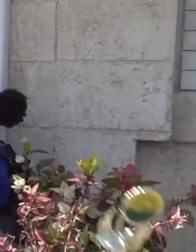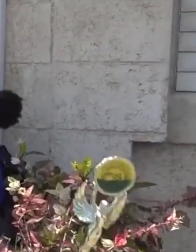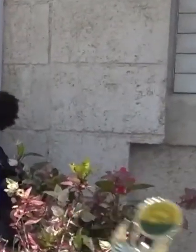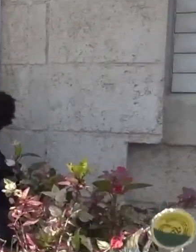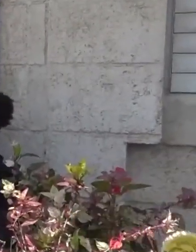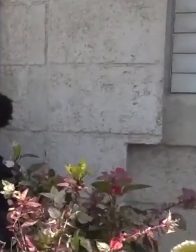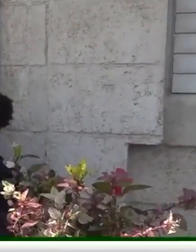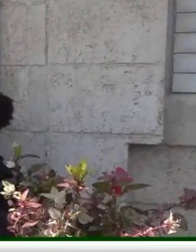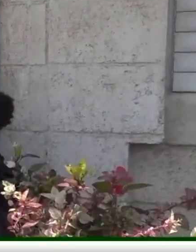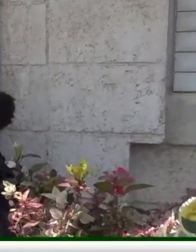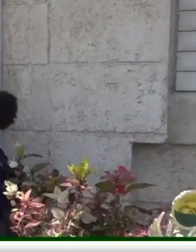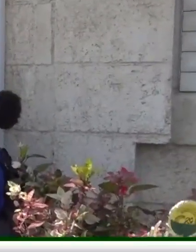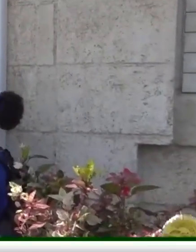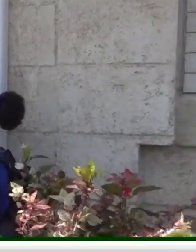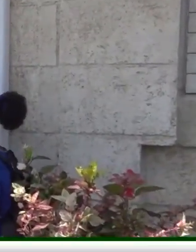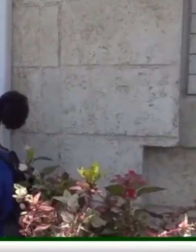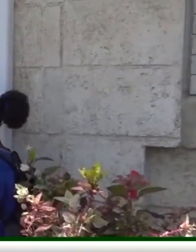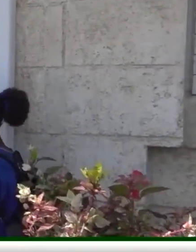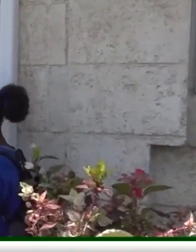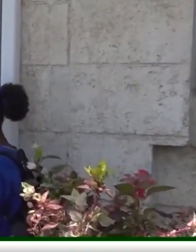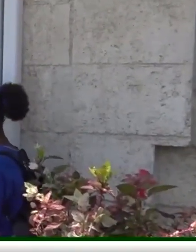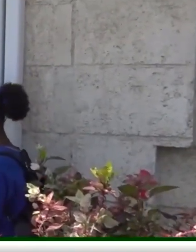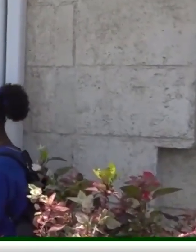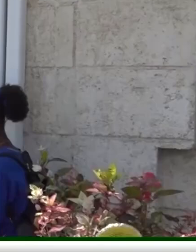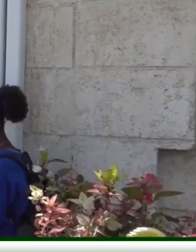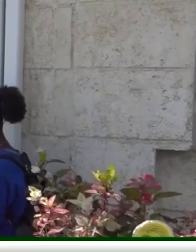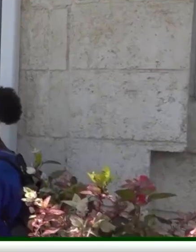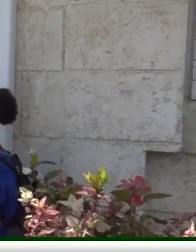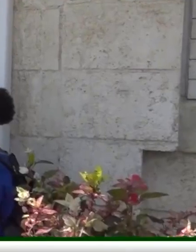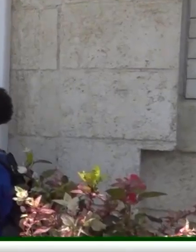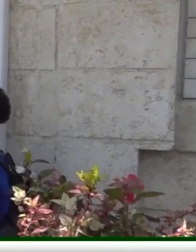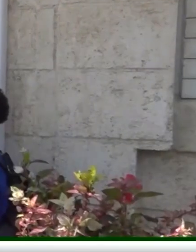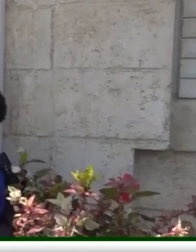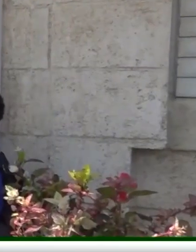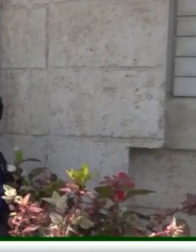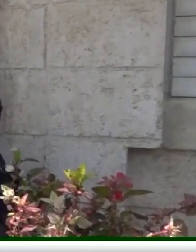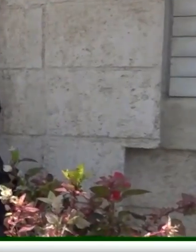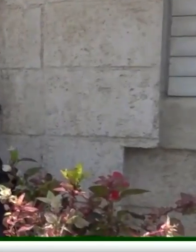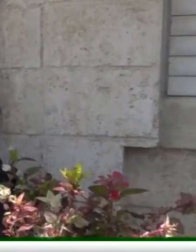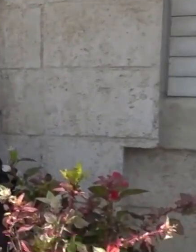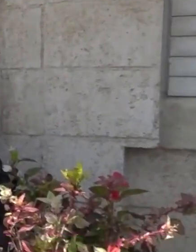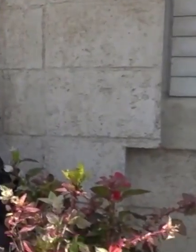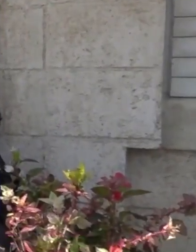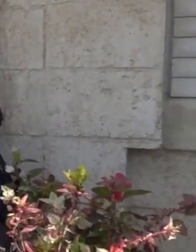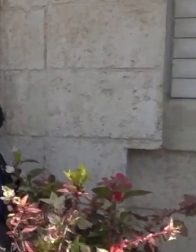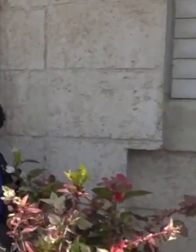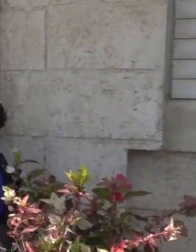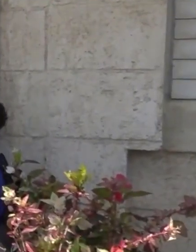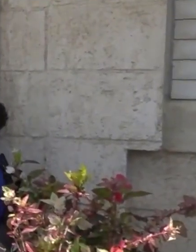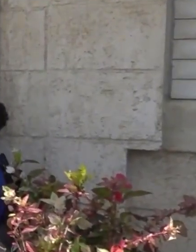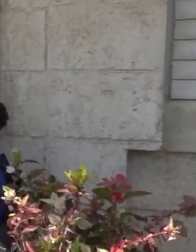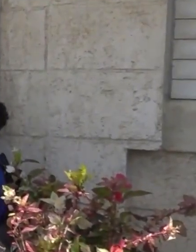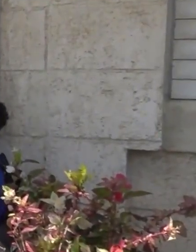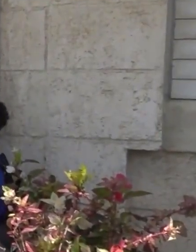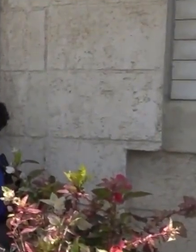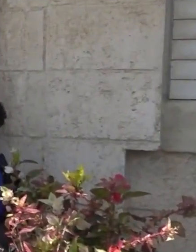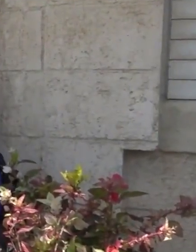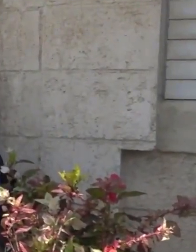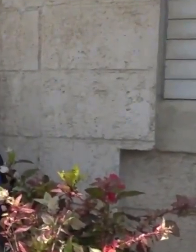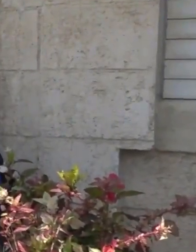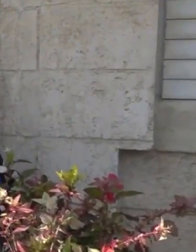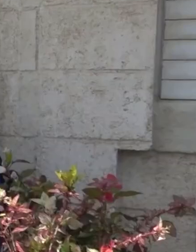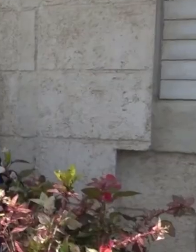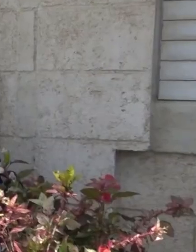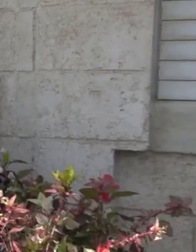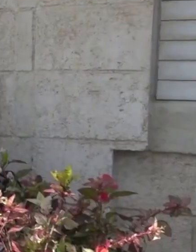hasn't been a while since Combermere did that, so we are beyond proud and grateful for this opportunity. What's the feeling like among the school